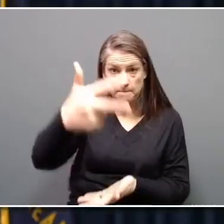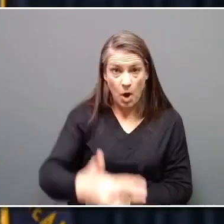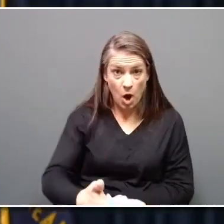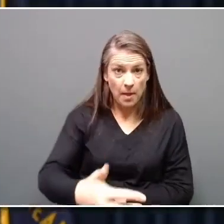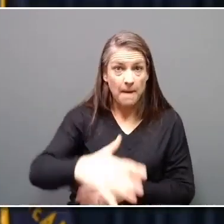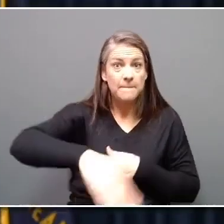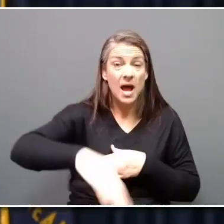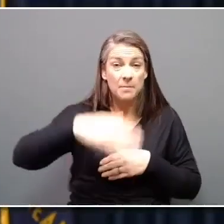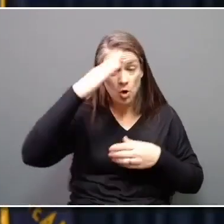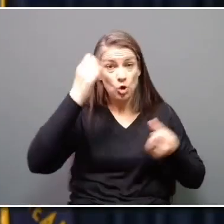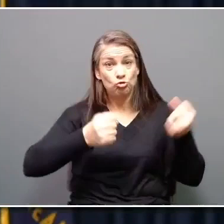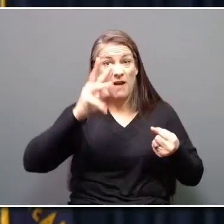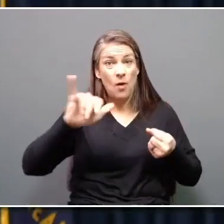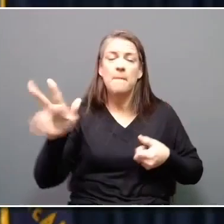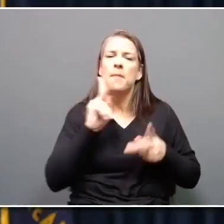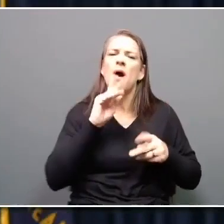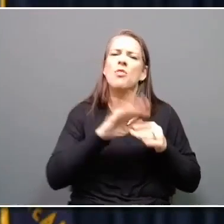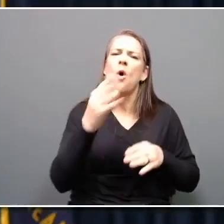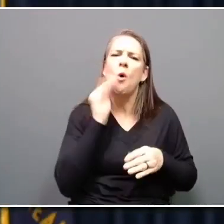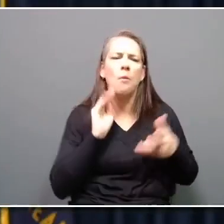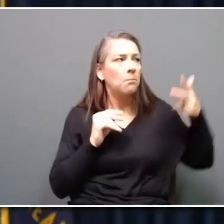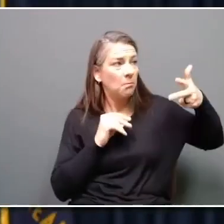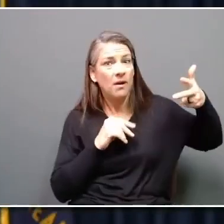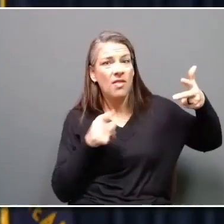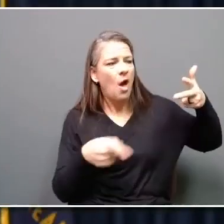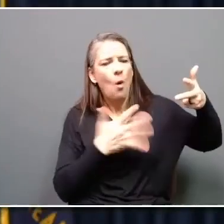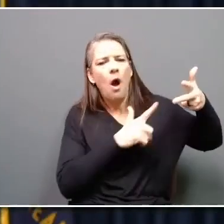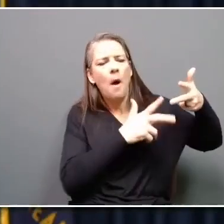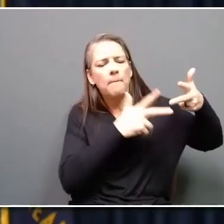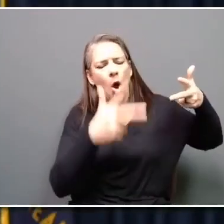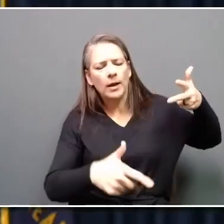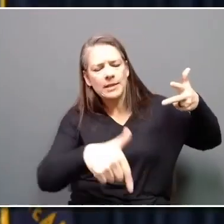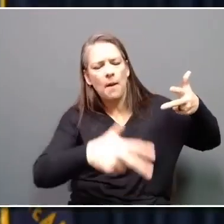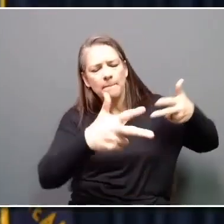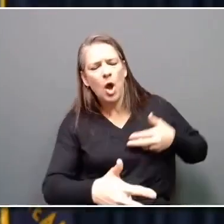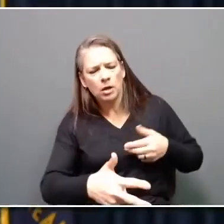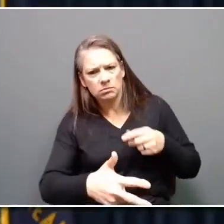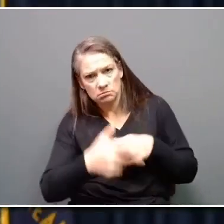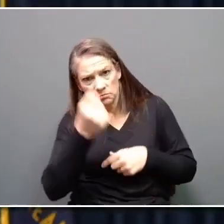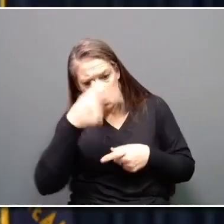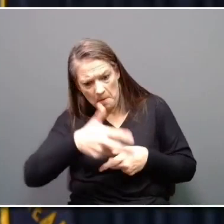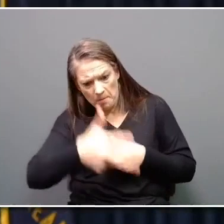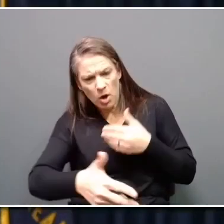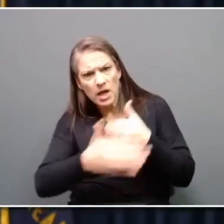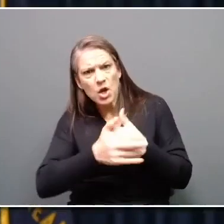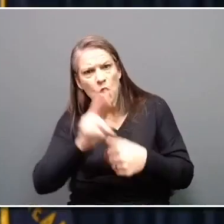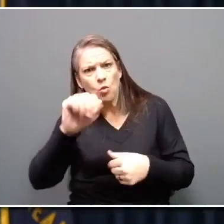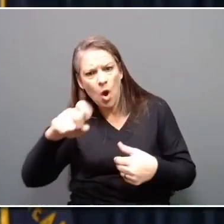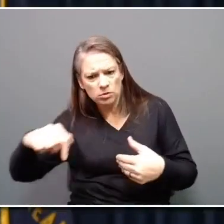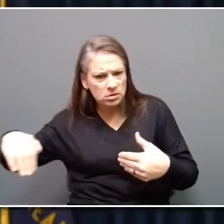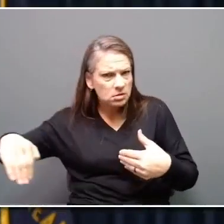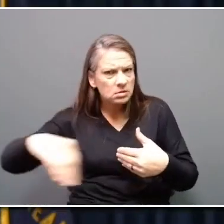for plows and other motorists. For those of you who have to be on the road, please remember the